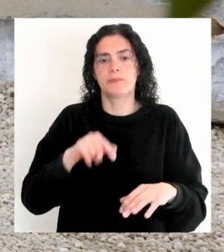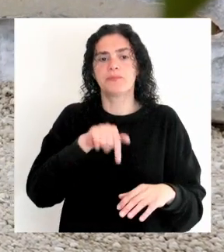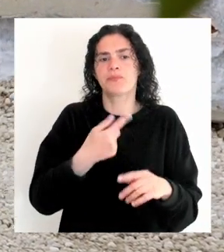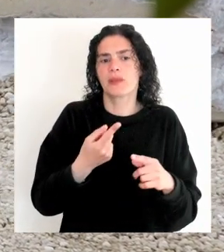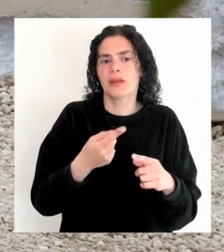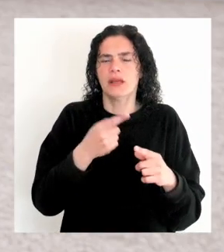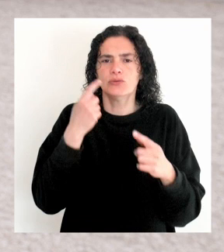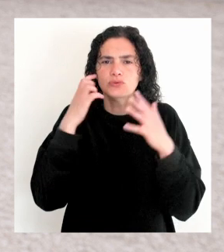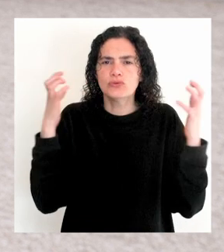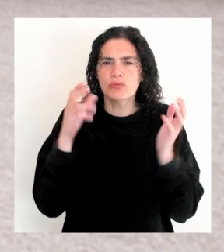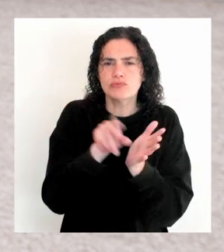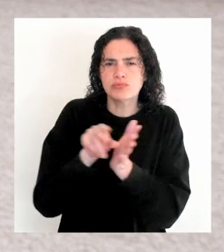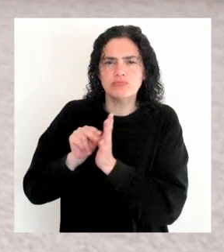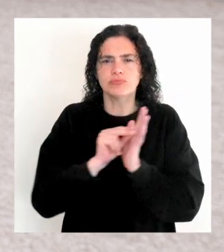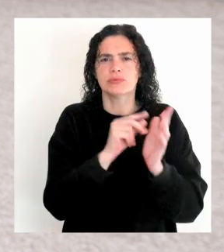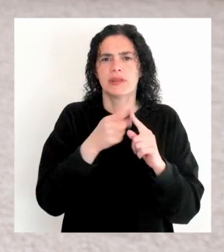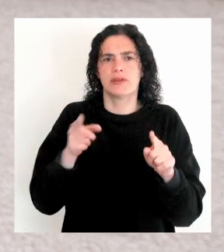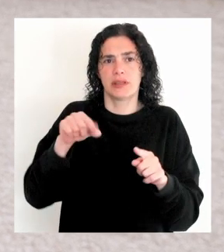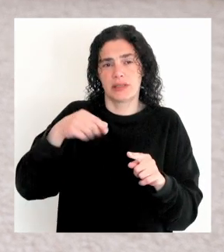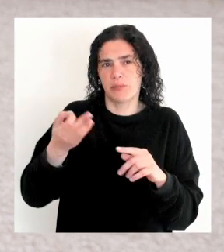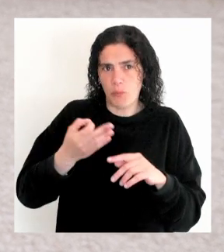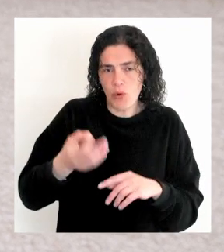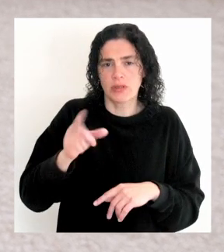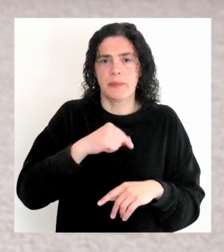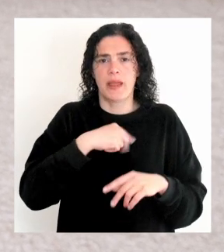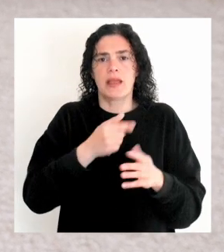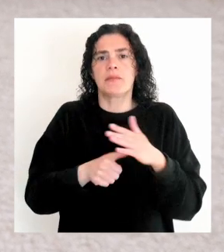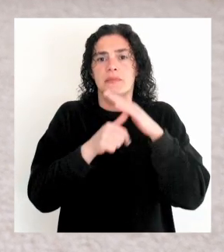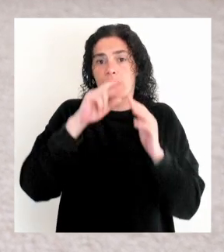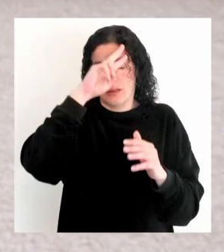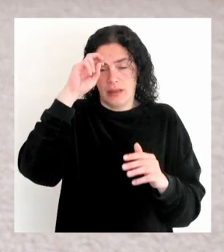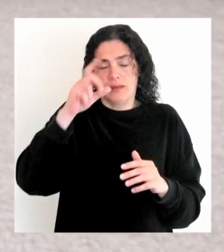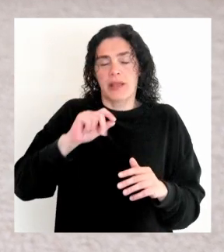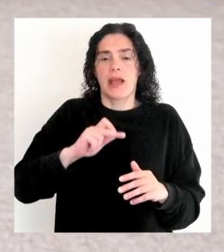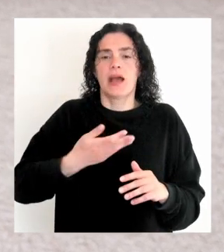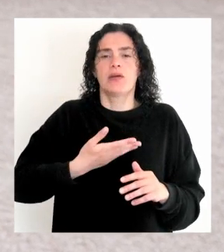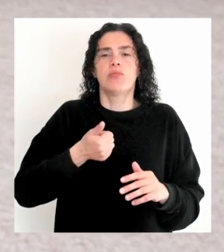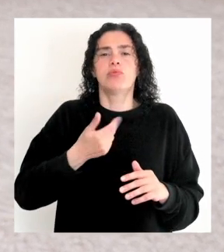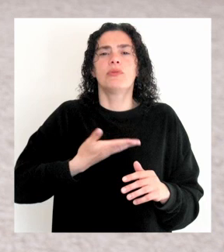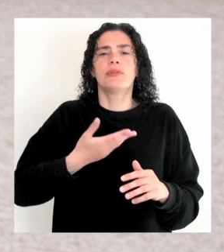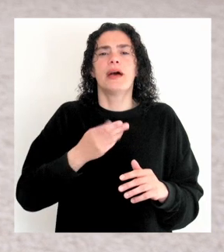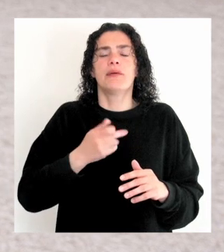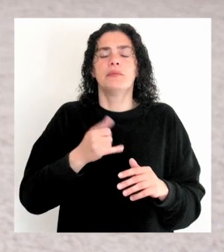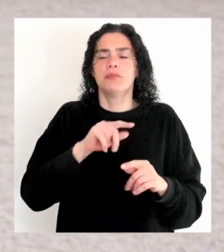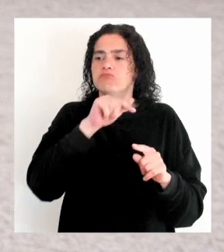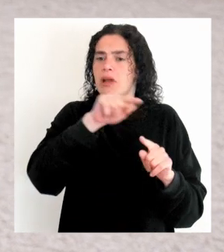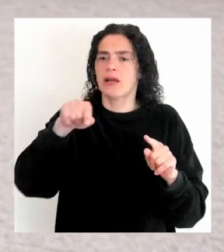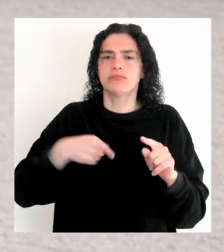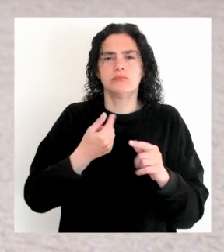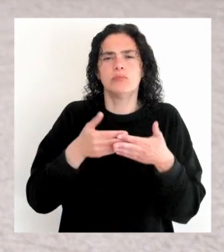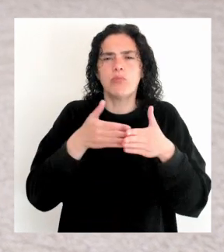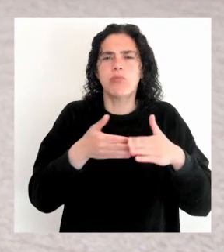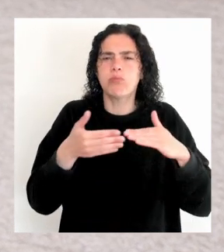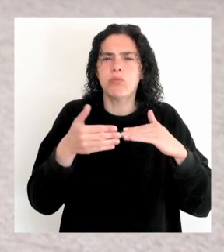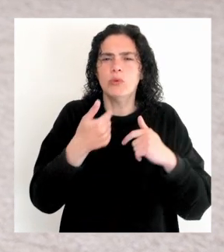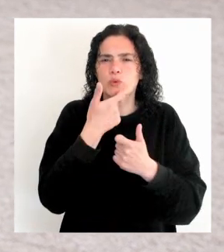where these different recordings from Porto, but also ones from Athens and Abu Dhabi, are mixed together, and where from